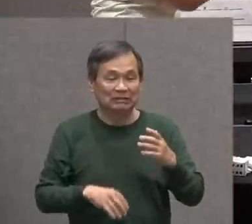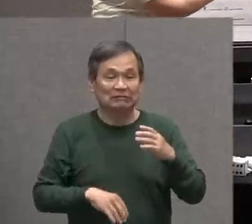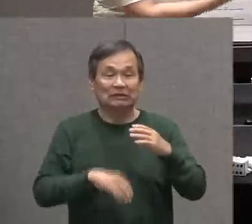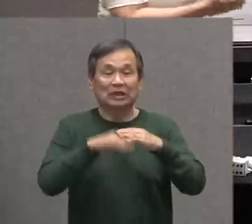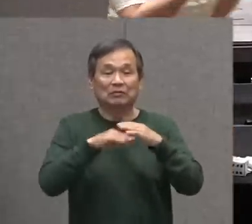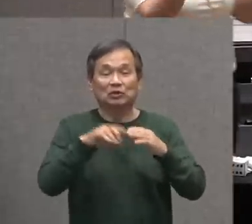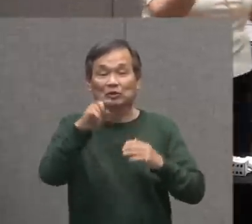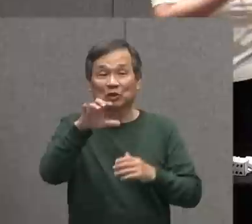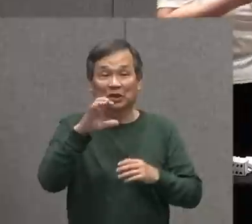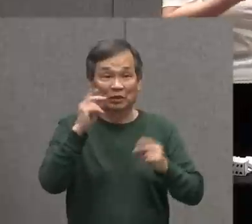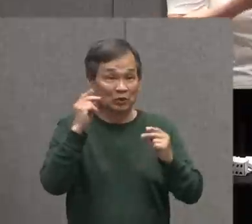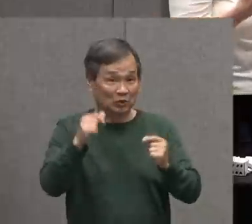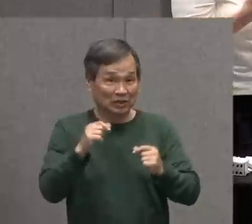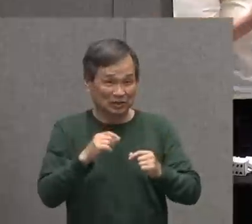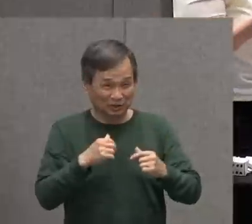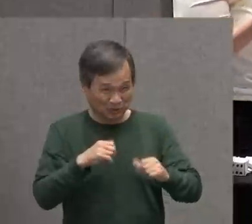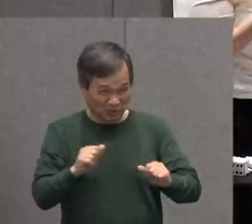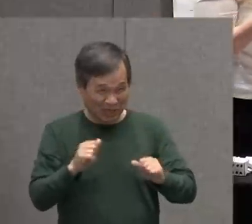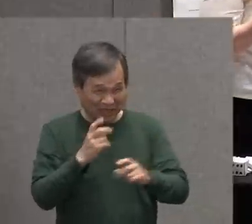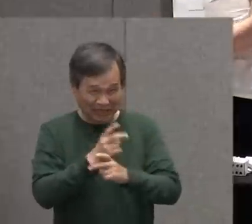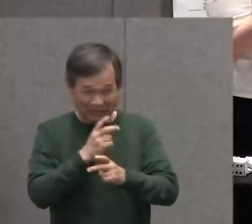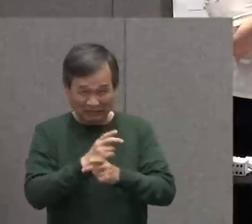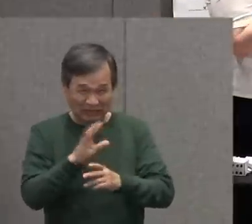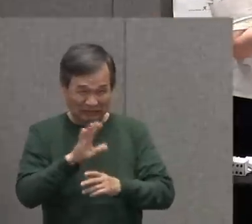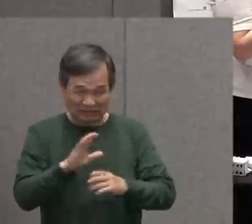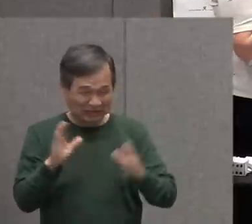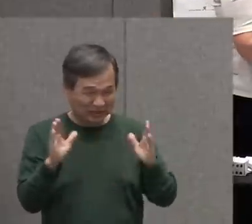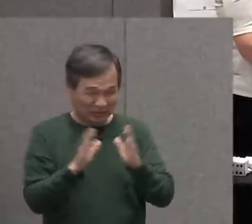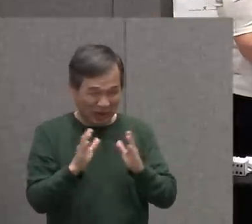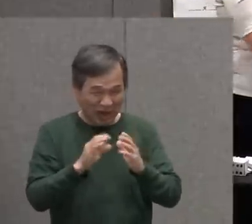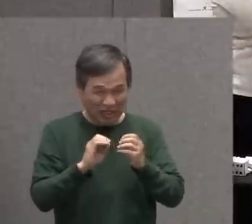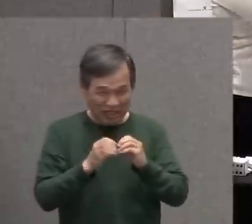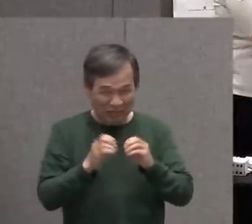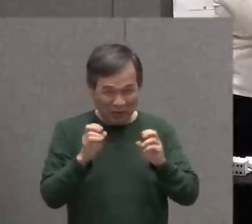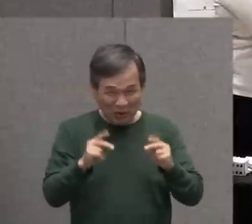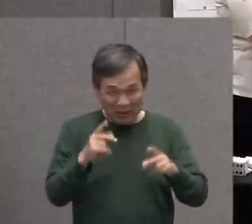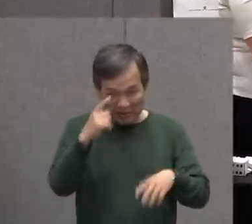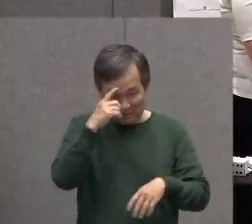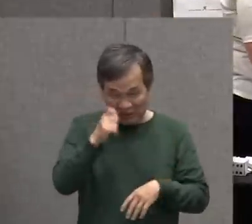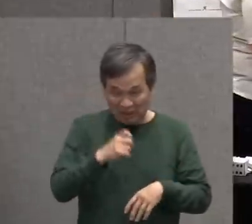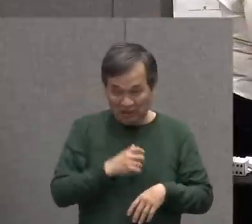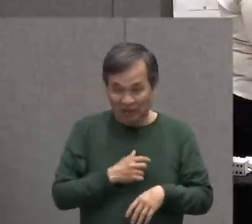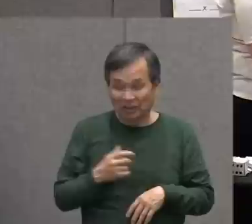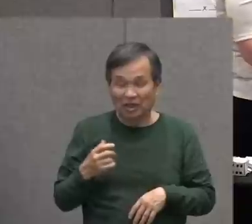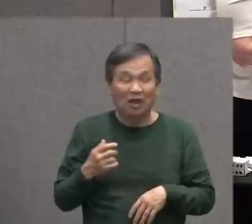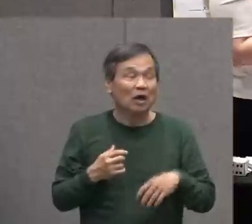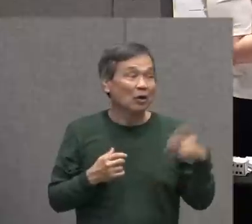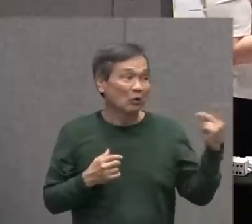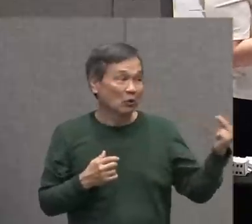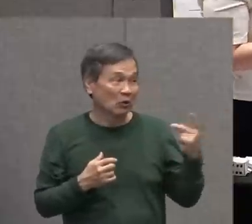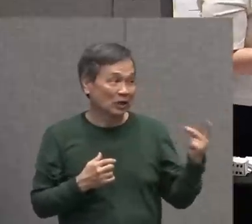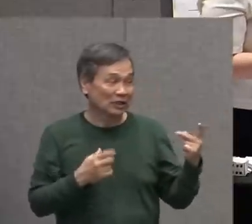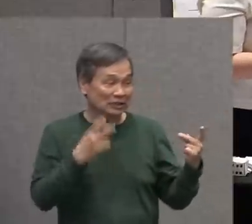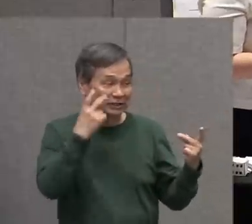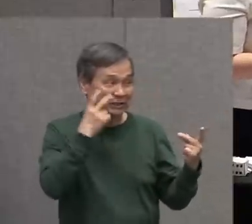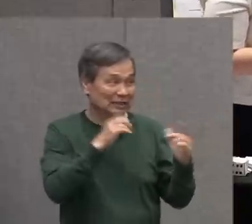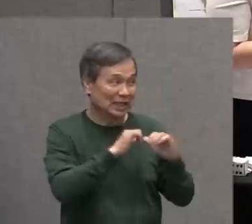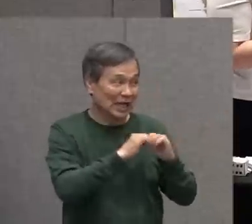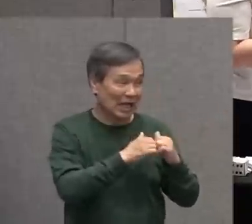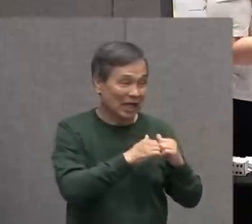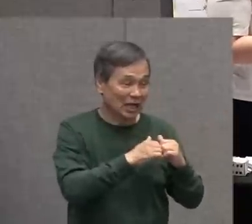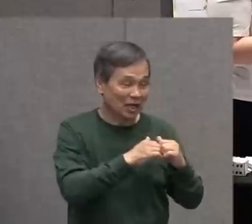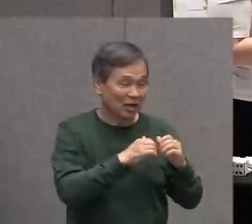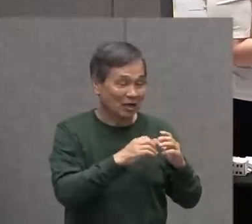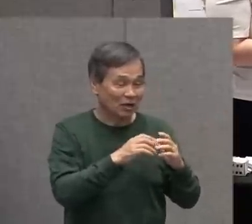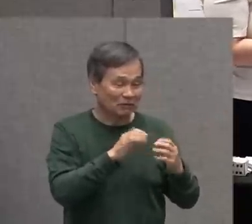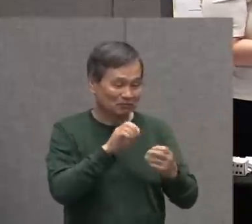you want to kind of stay within a range, because what we would like to do is between the two of us, we're going to try to see how close we can